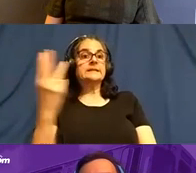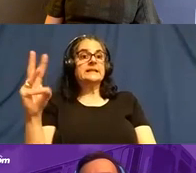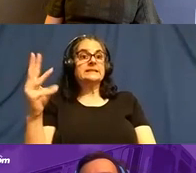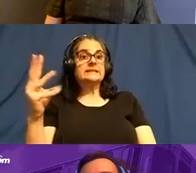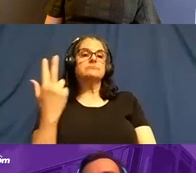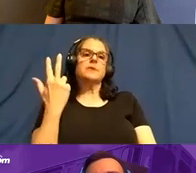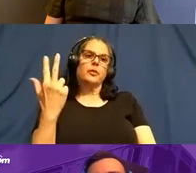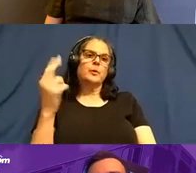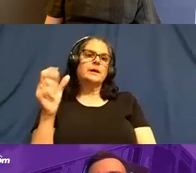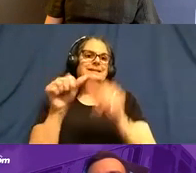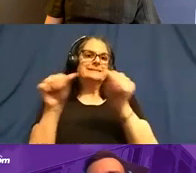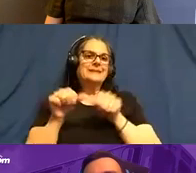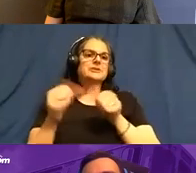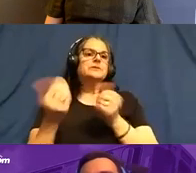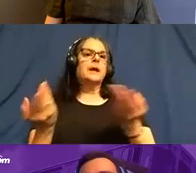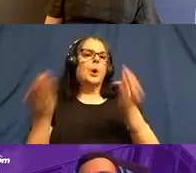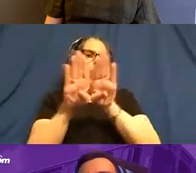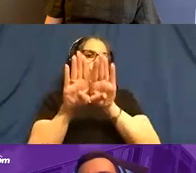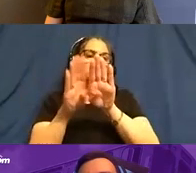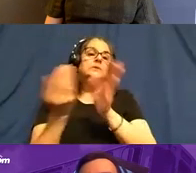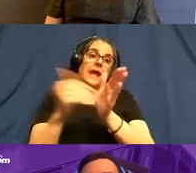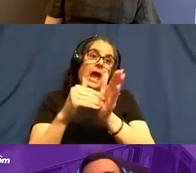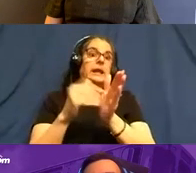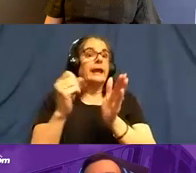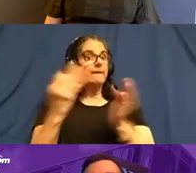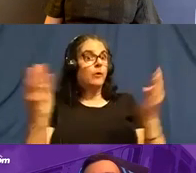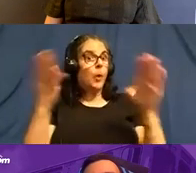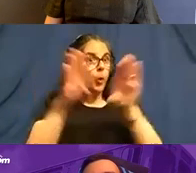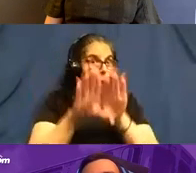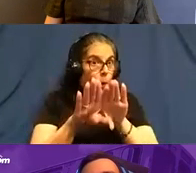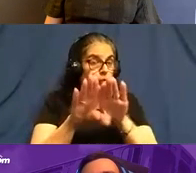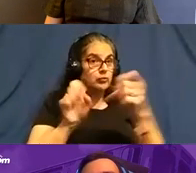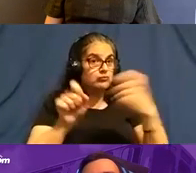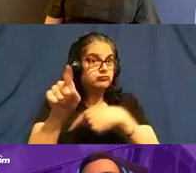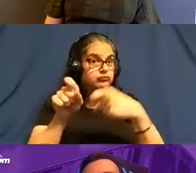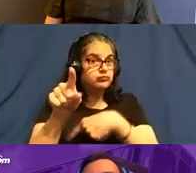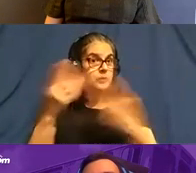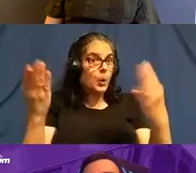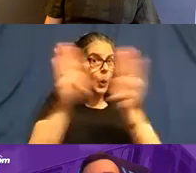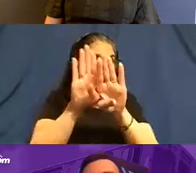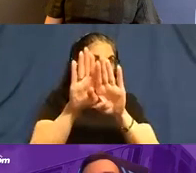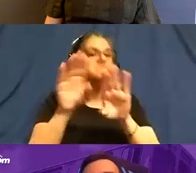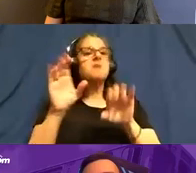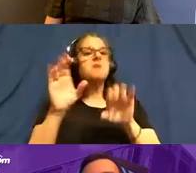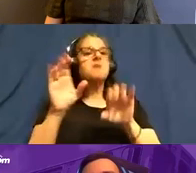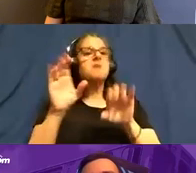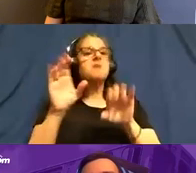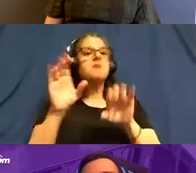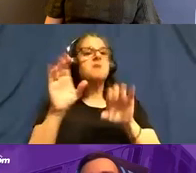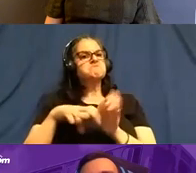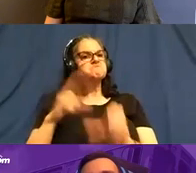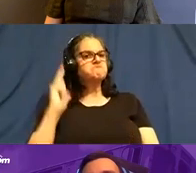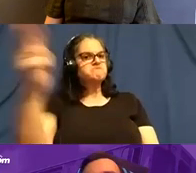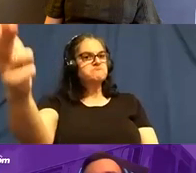whenever those 3 stations are closed in both directions. During this period, we'll also have purple lines on the same tracks as the red